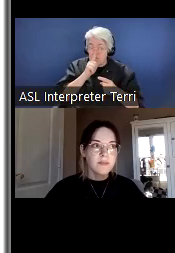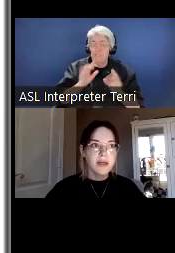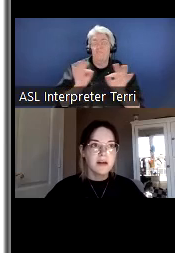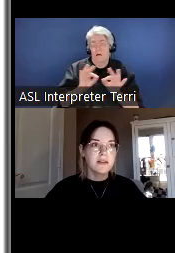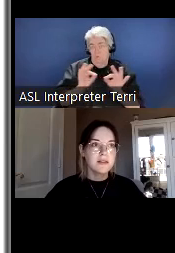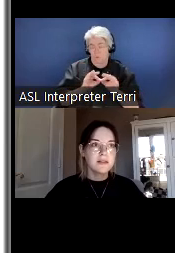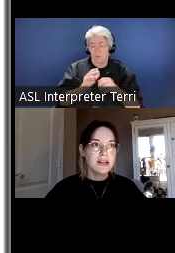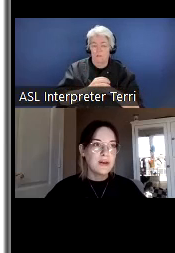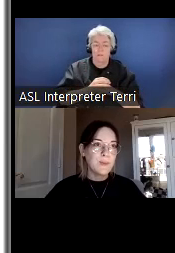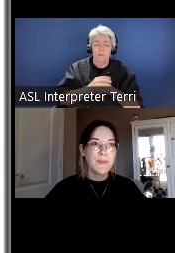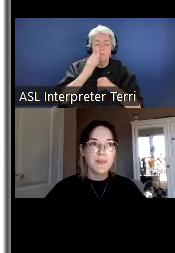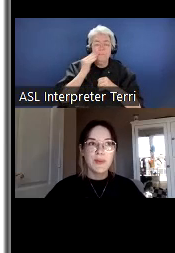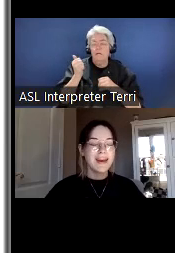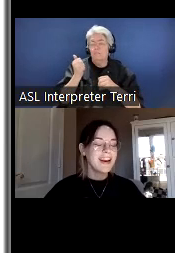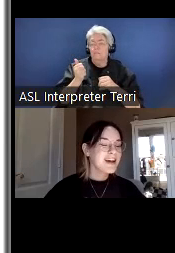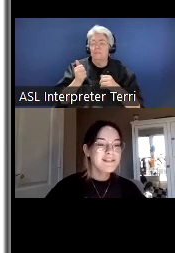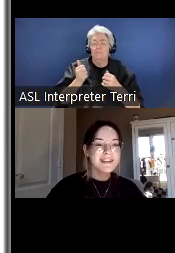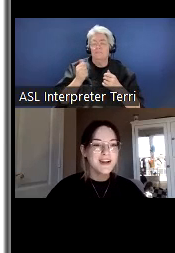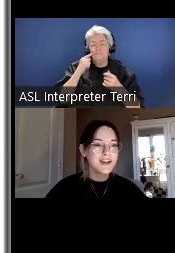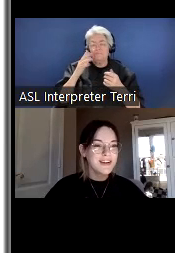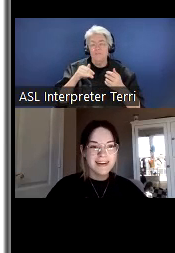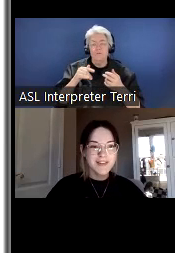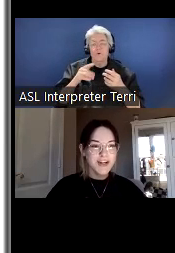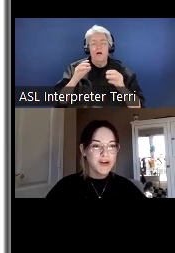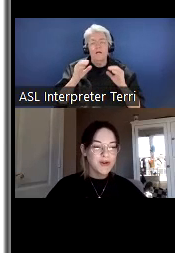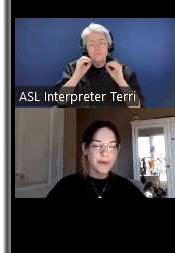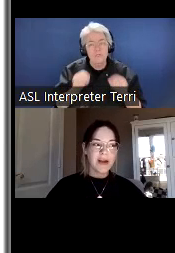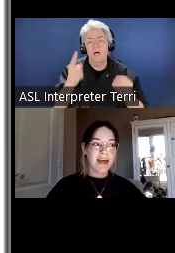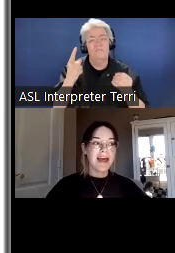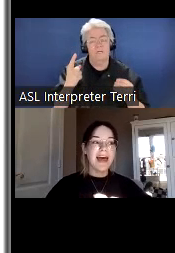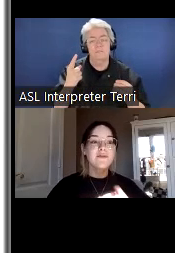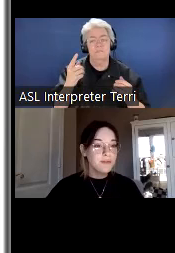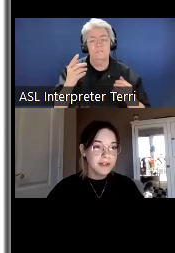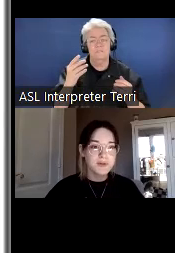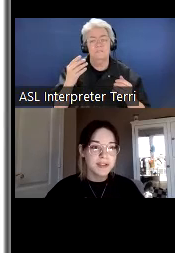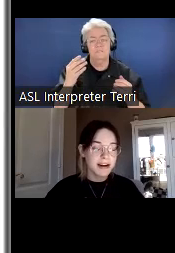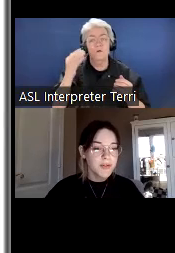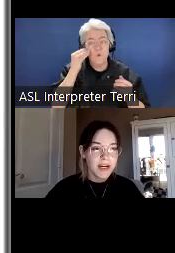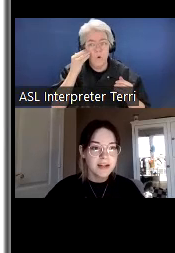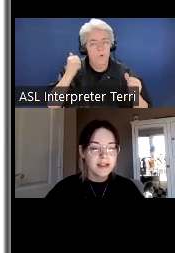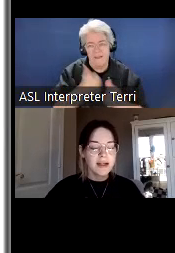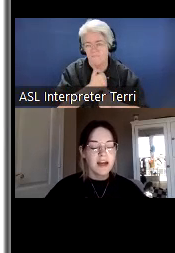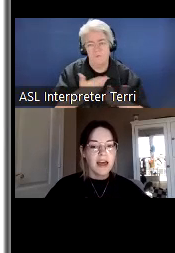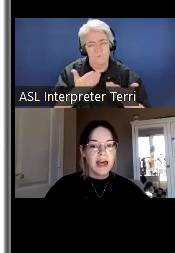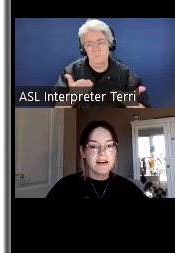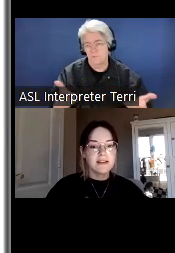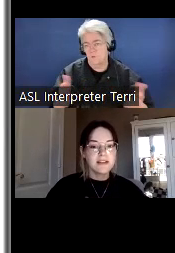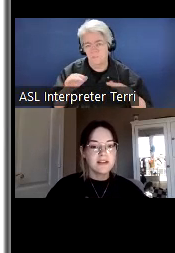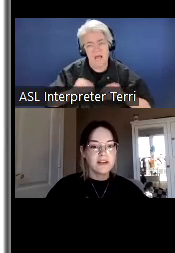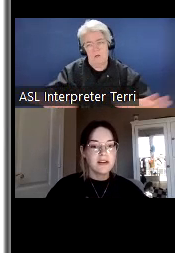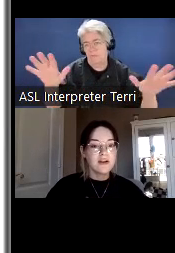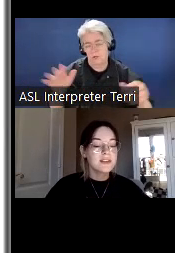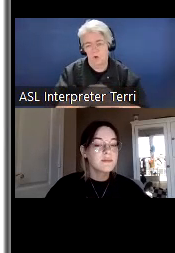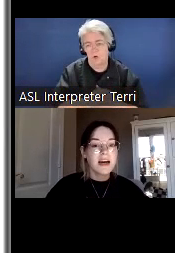valuable, because, none of us are ever going to know every resource out there.